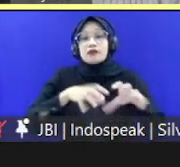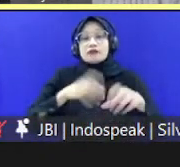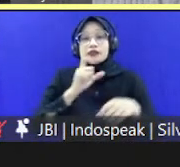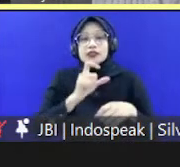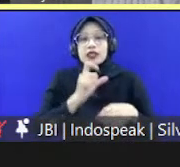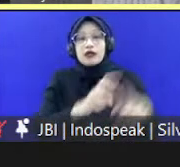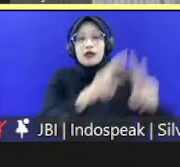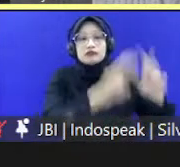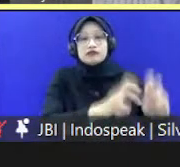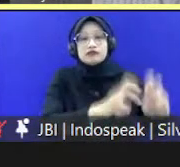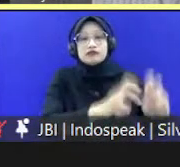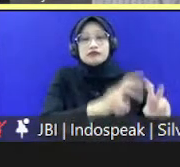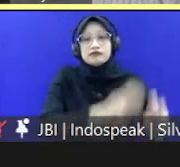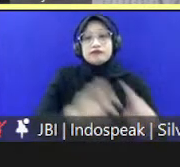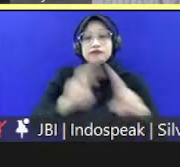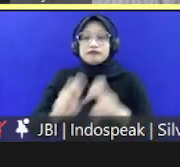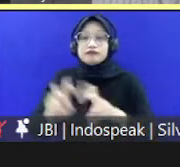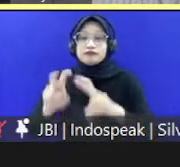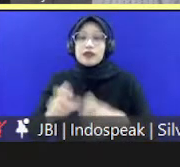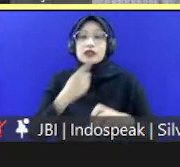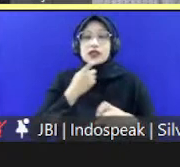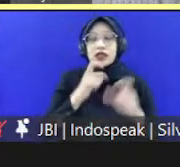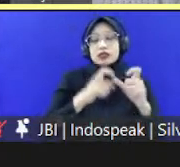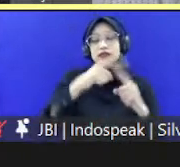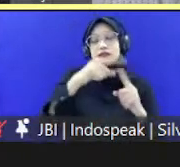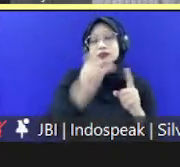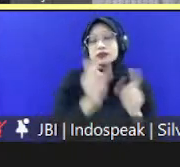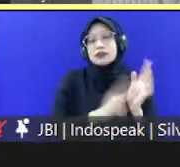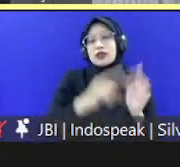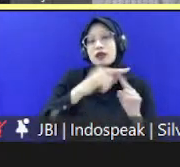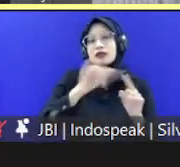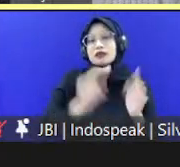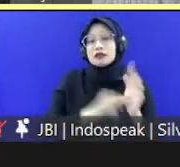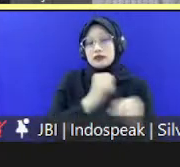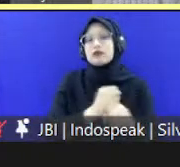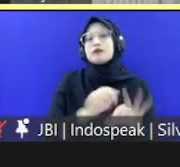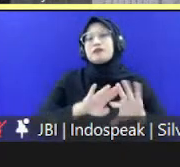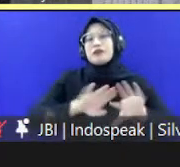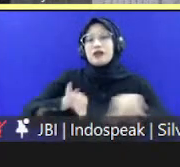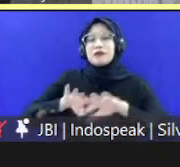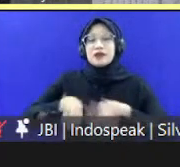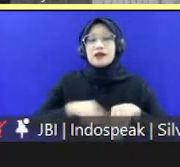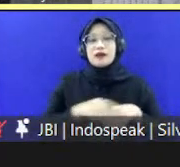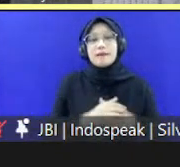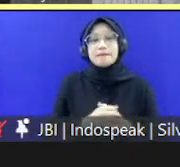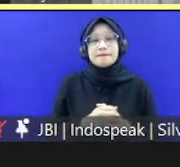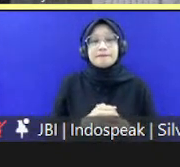years to come, and that will be a real case of long COVID.